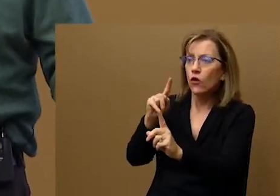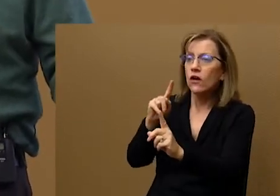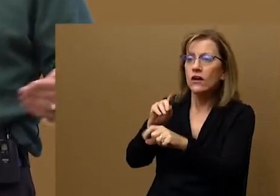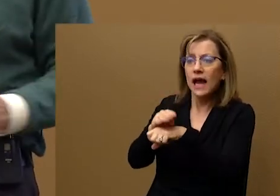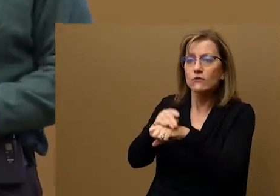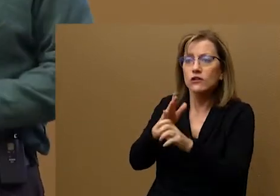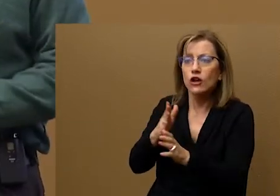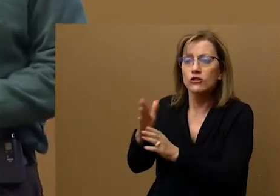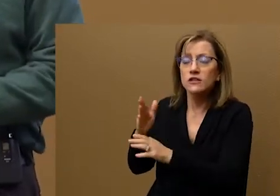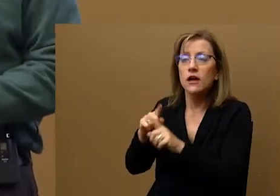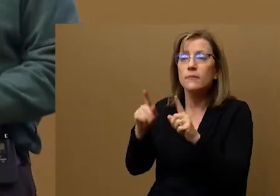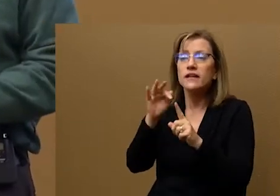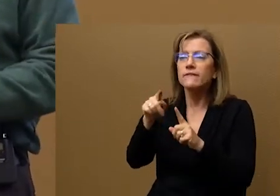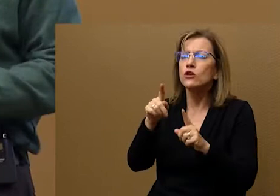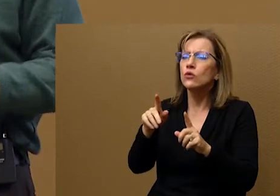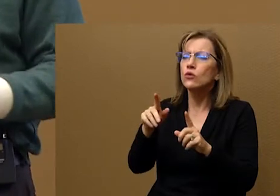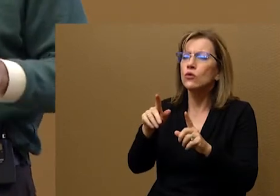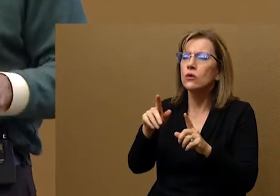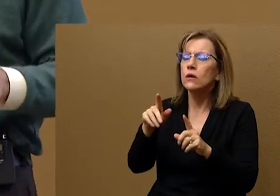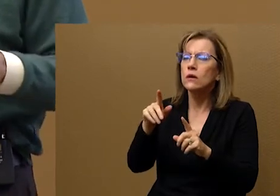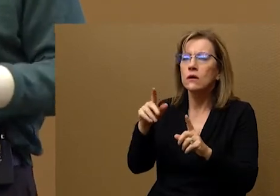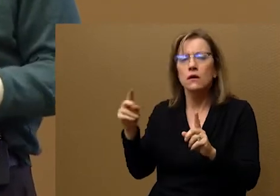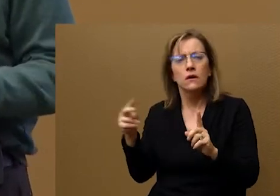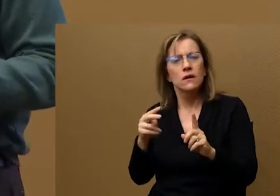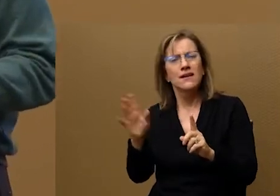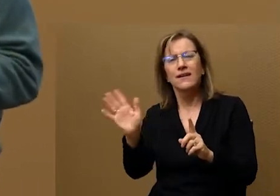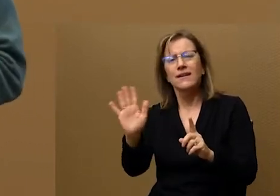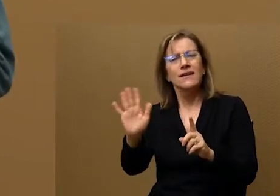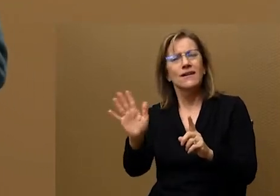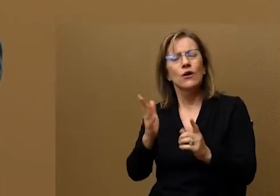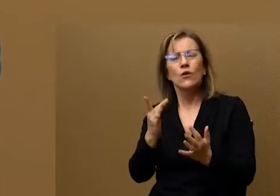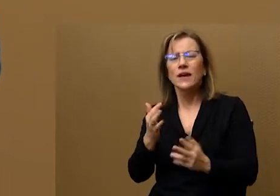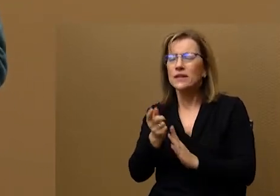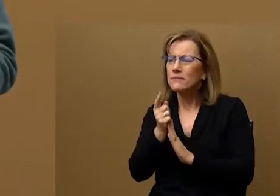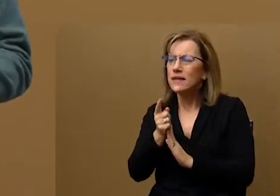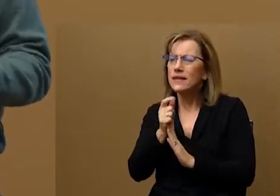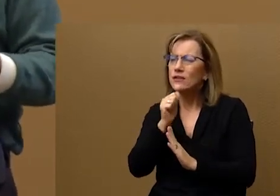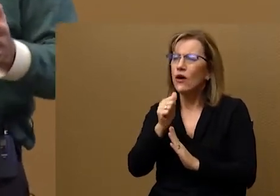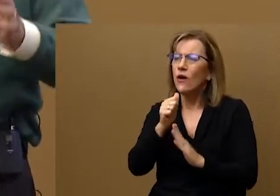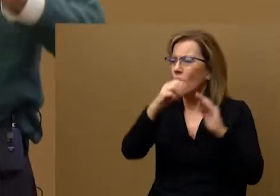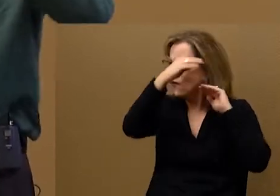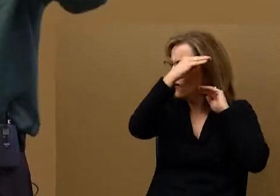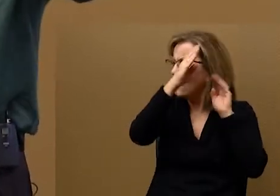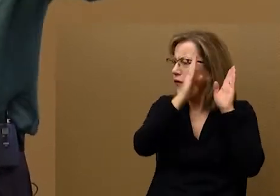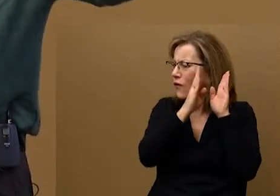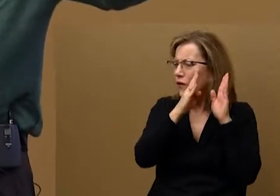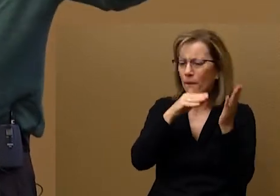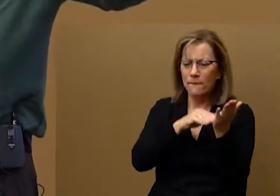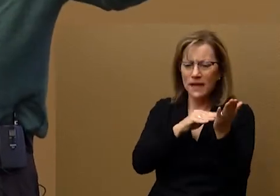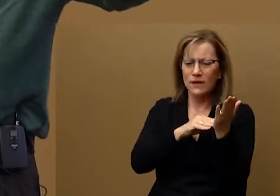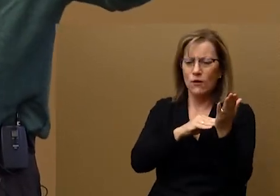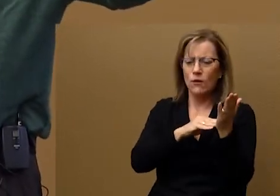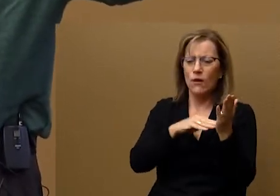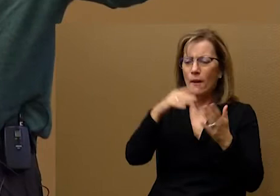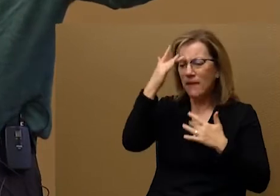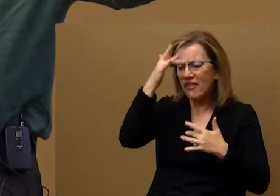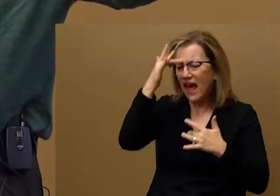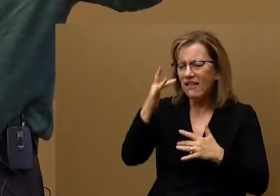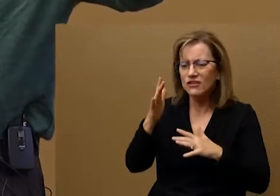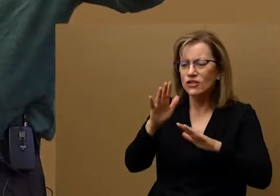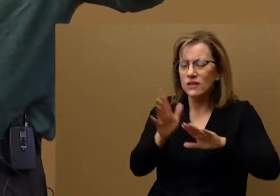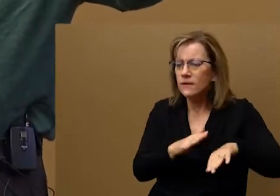think about it. If you actually took, though, the notion of, no, wait a second, let's not look at the deafness as a